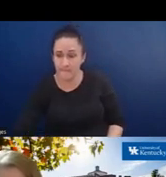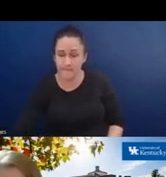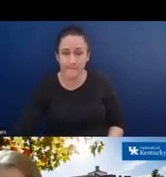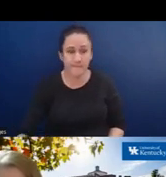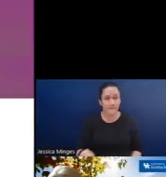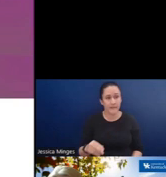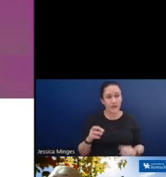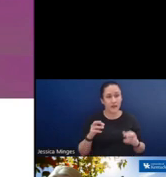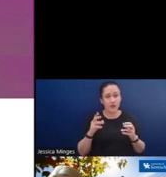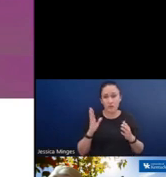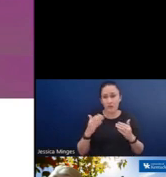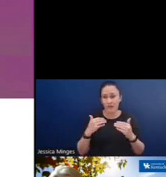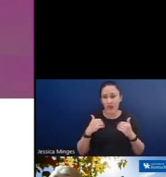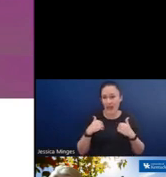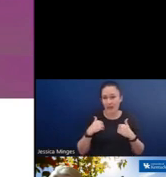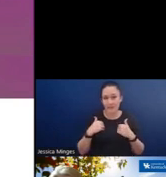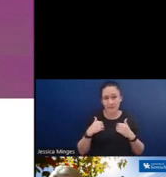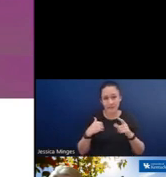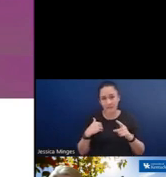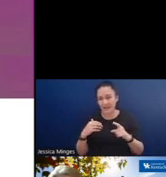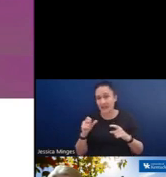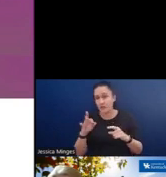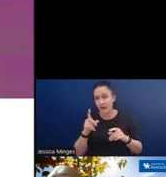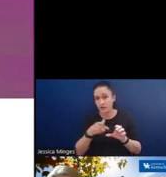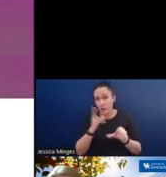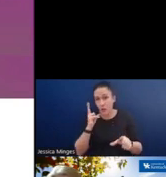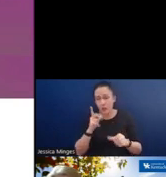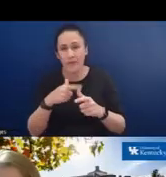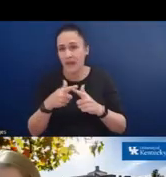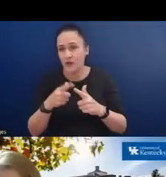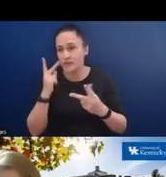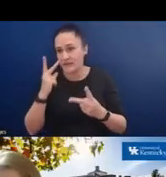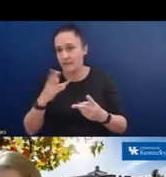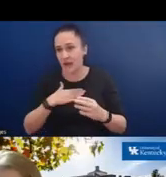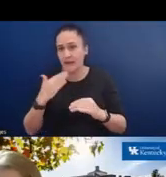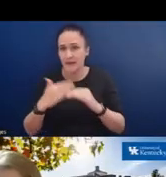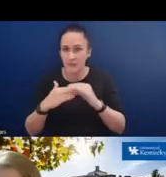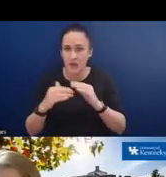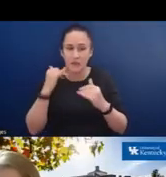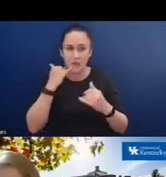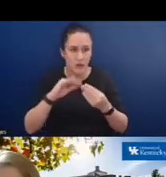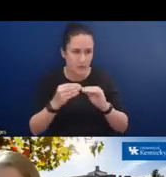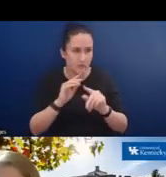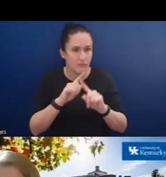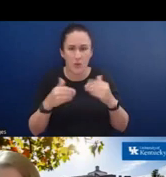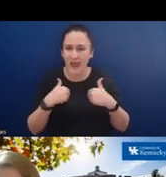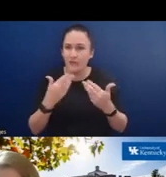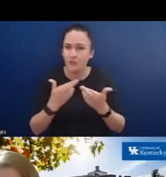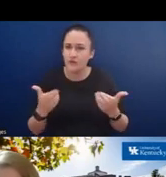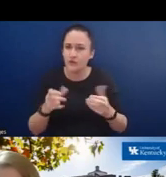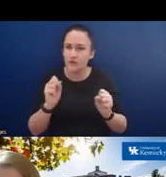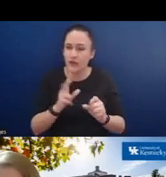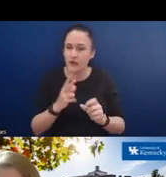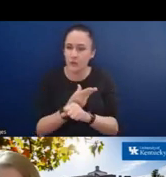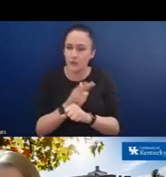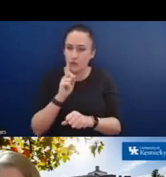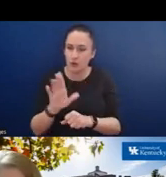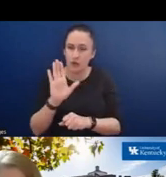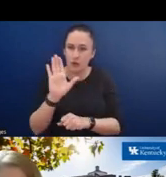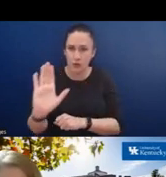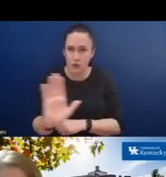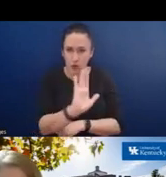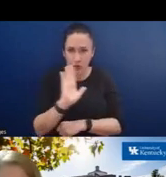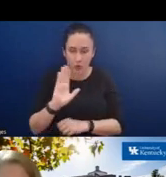email and phone number on the last page if you have to go, but we have resources that you can implement at your organization. Again, we are